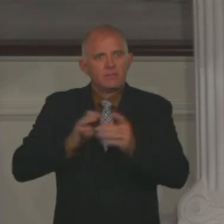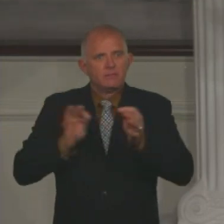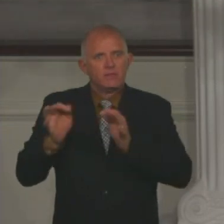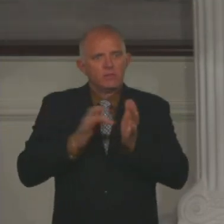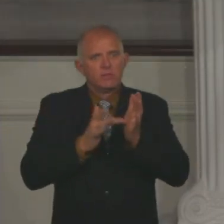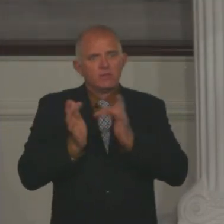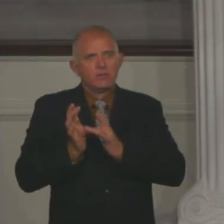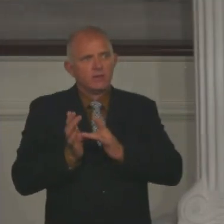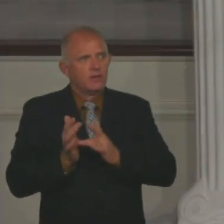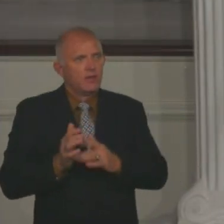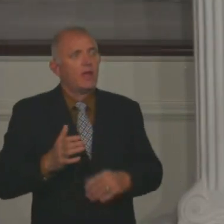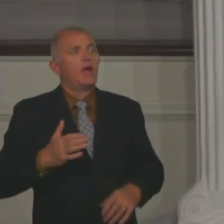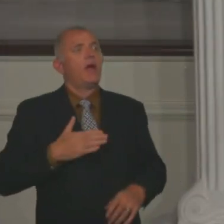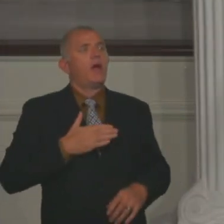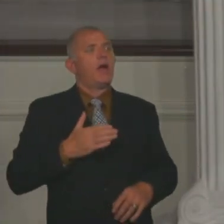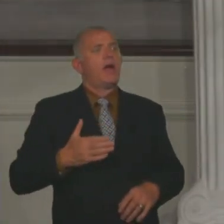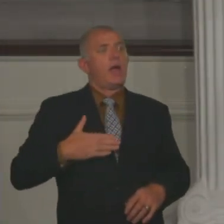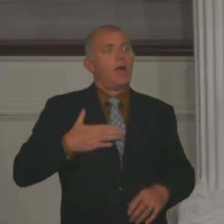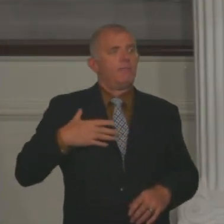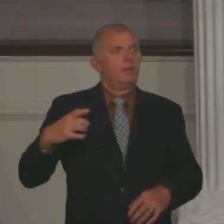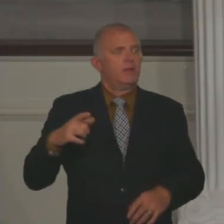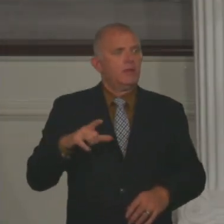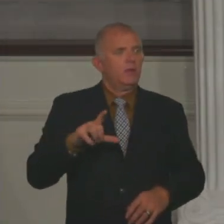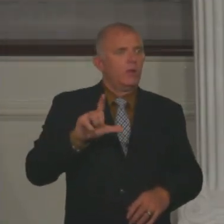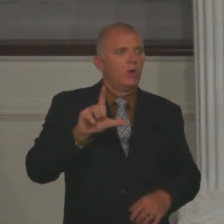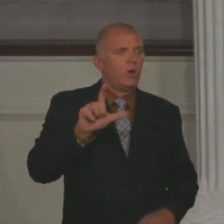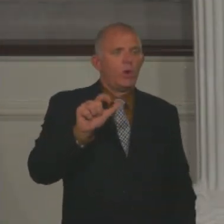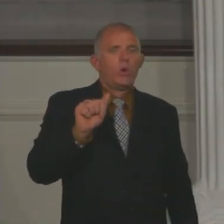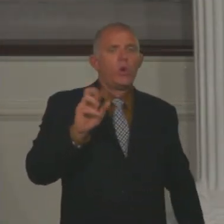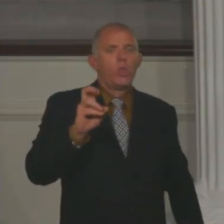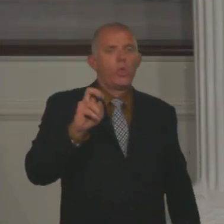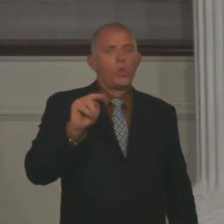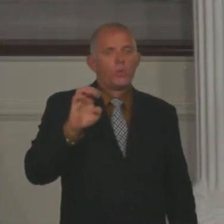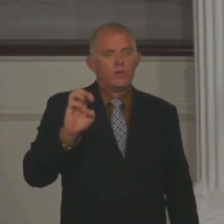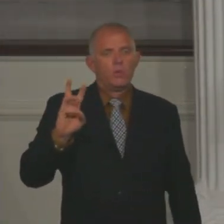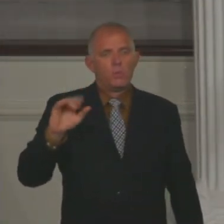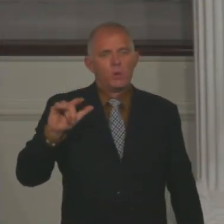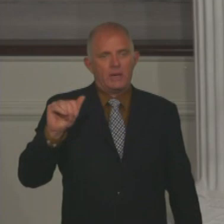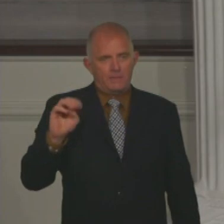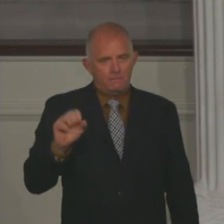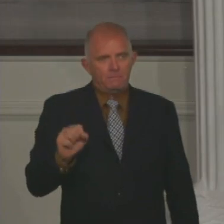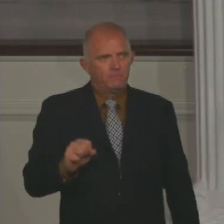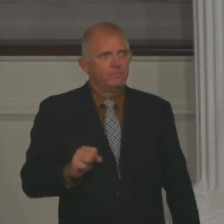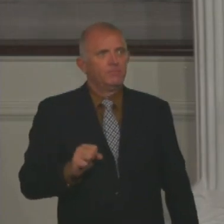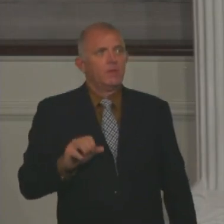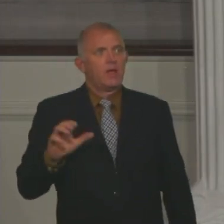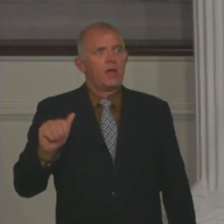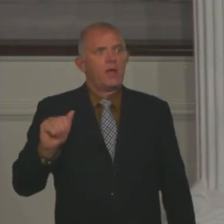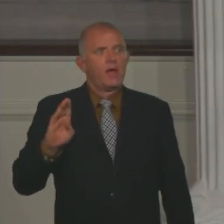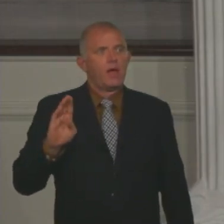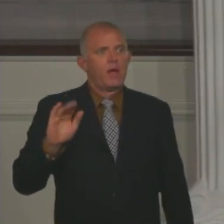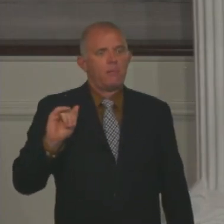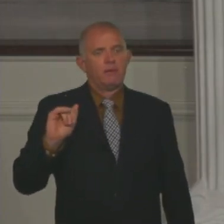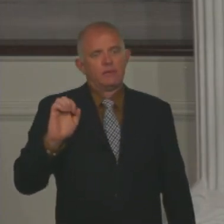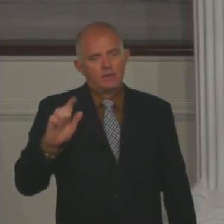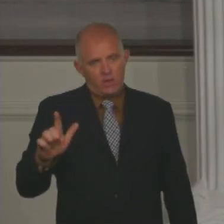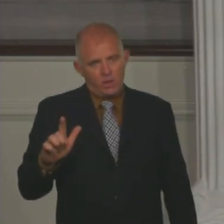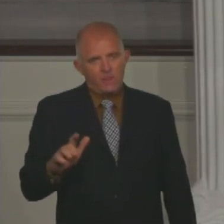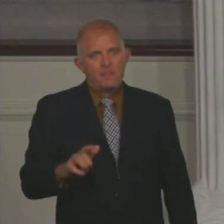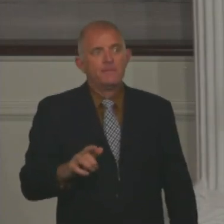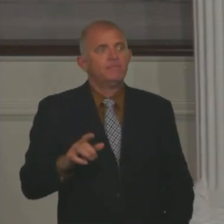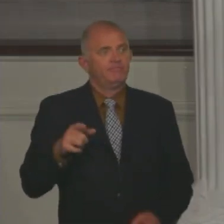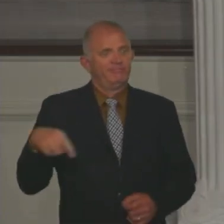hear of Lawrence Williams leading two people to Christ, and Brother Abdel leading someone to Christ today, and someone else got saved yesterday, and sit